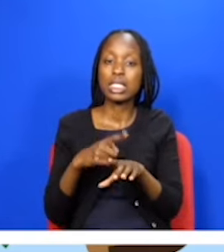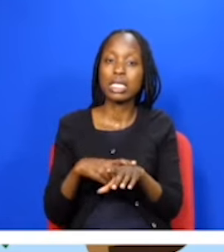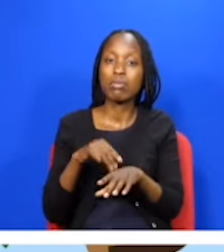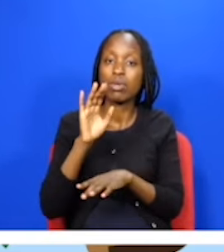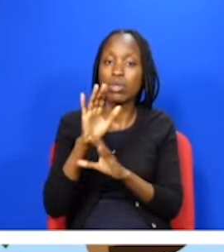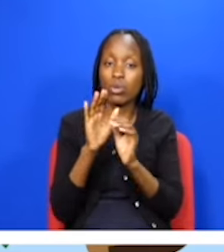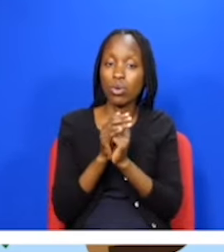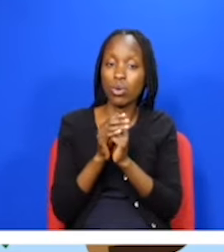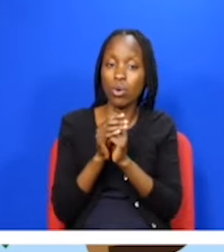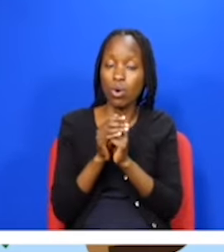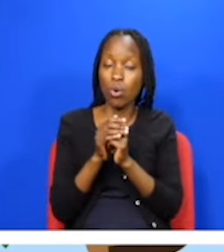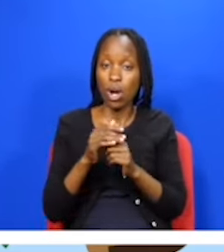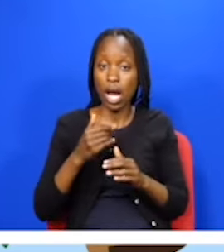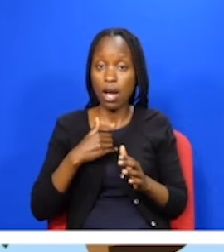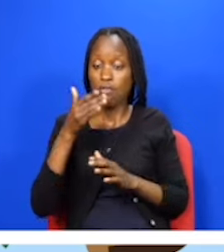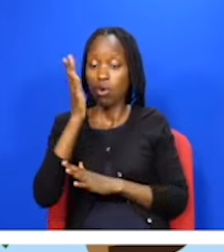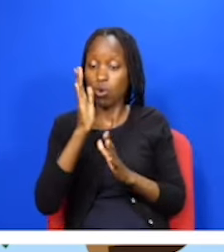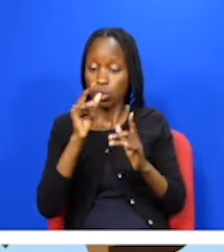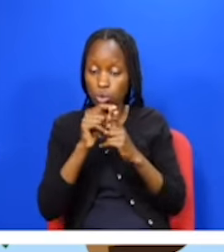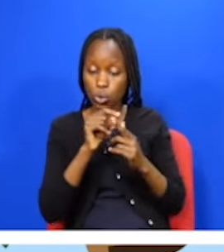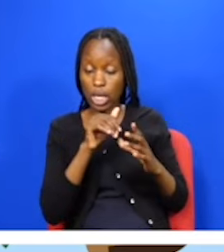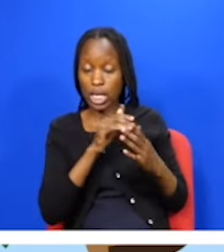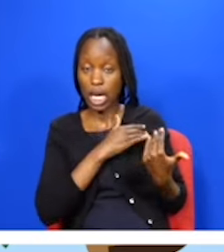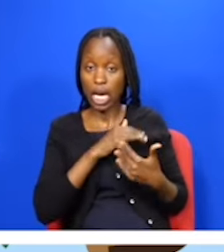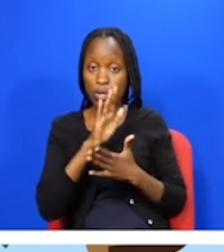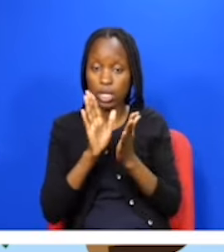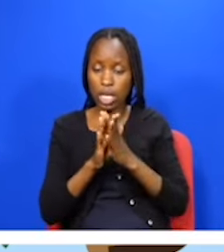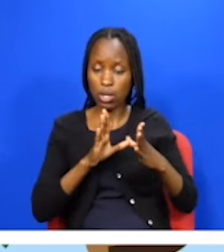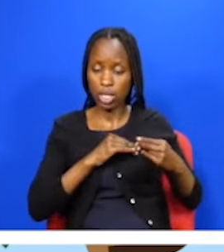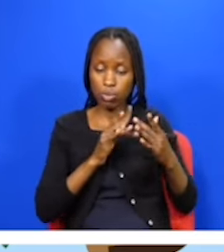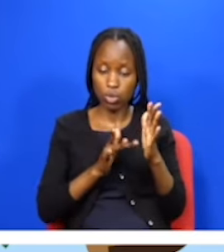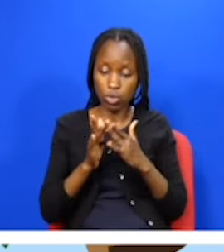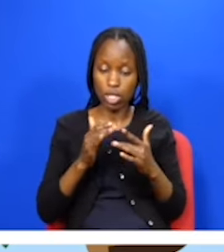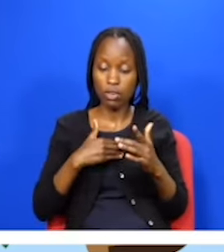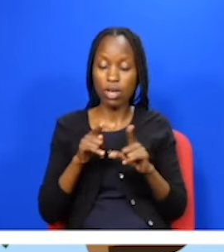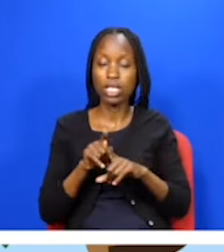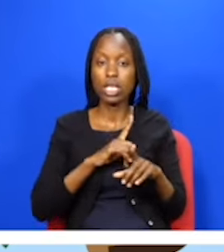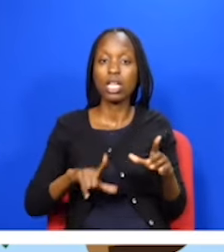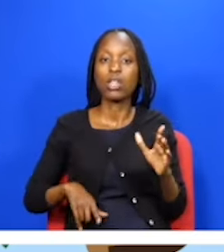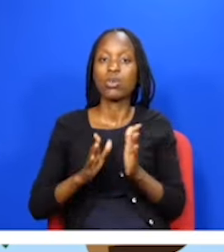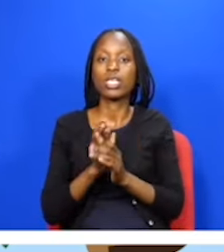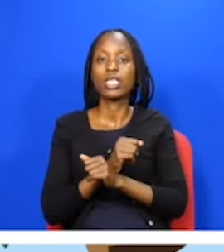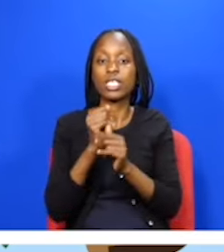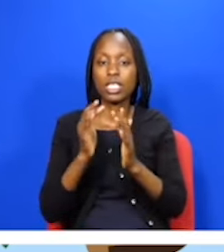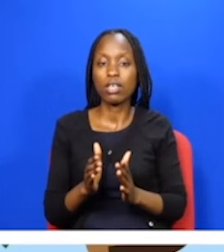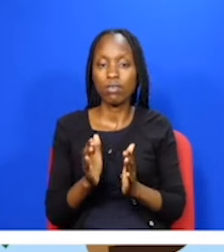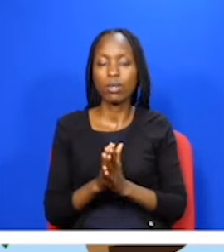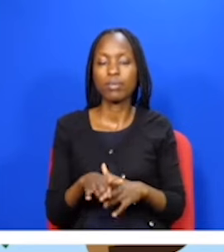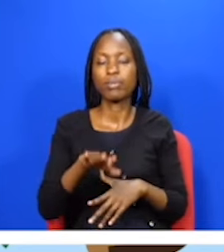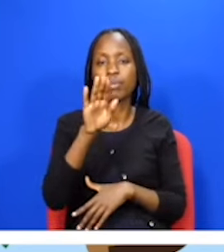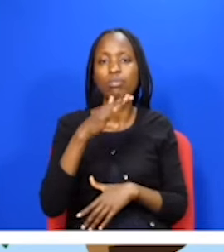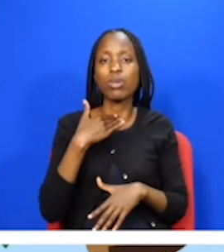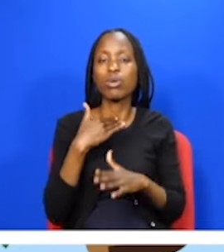when you hide the Word of God in your heart and you have received Jesus as Lord and Savior. I would want to